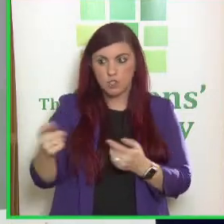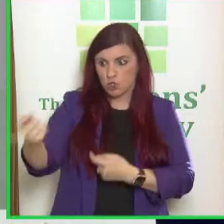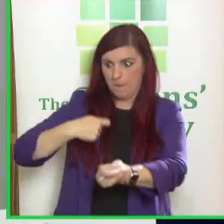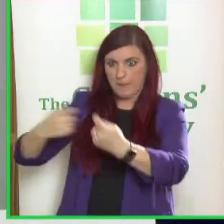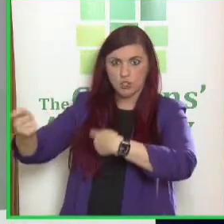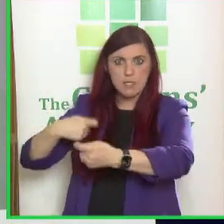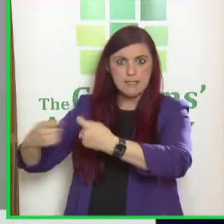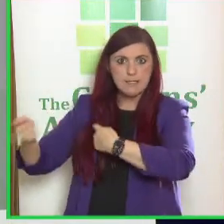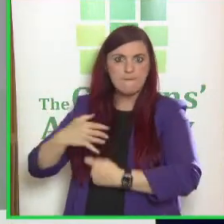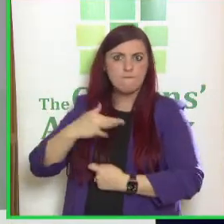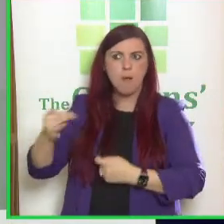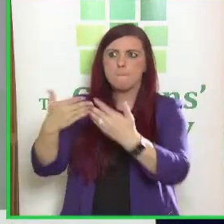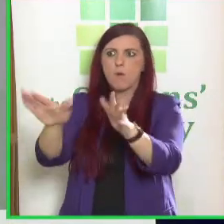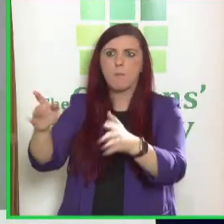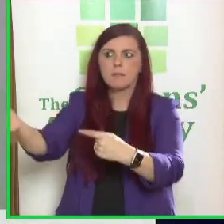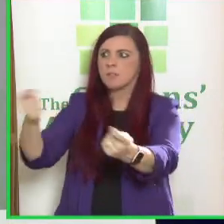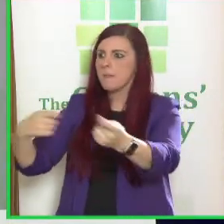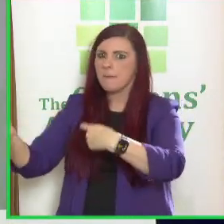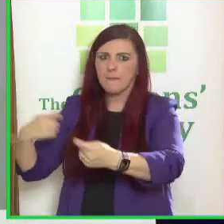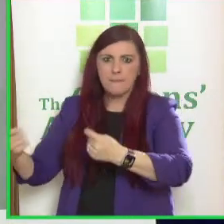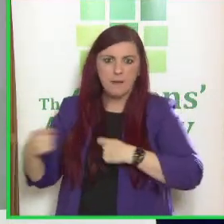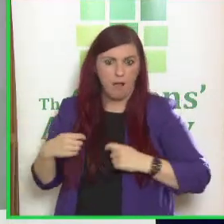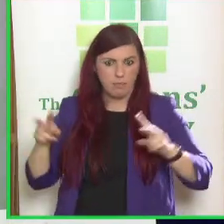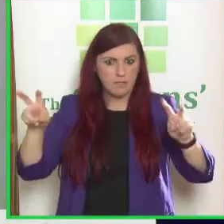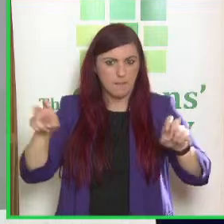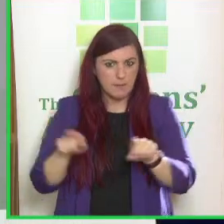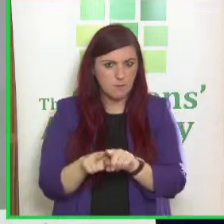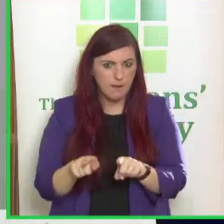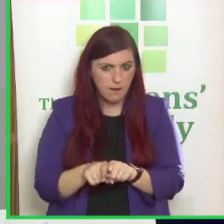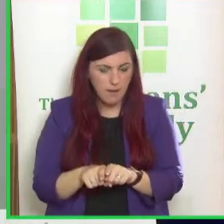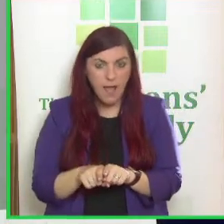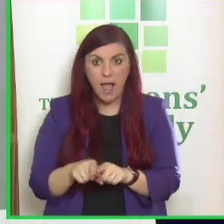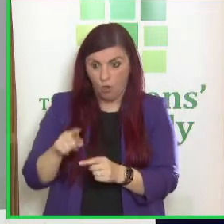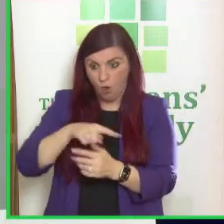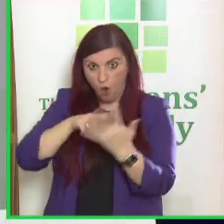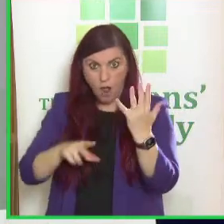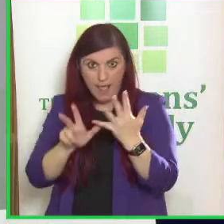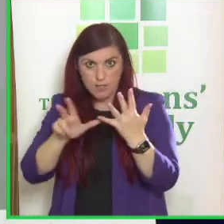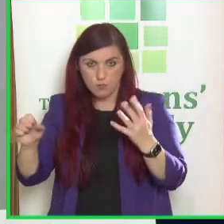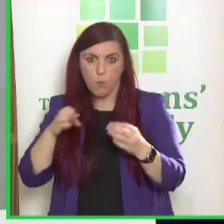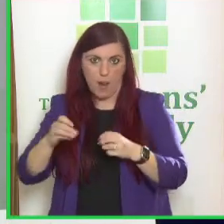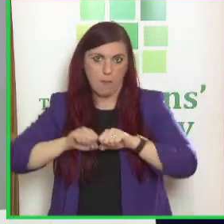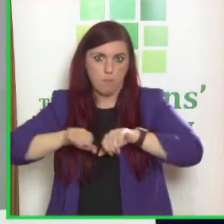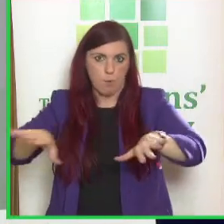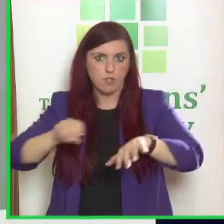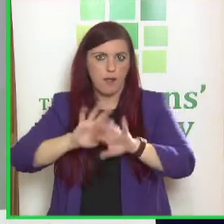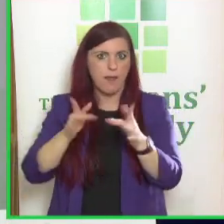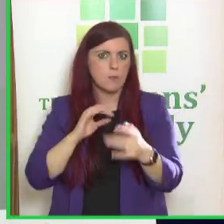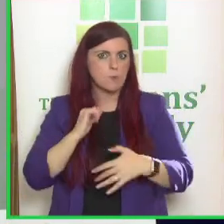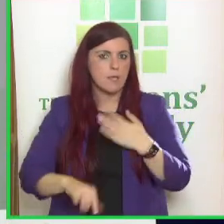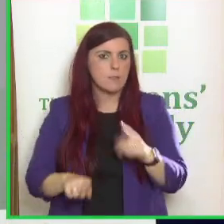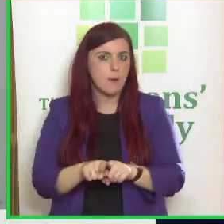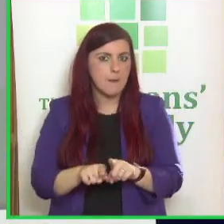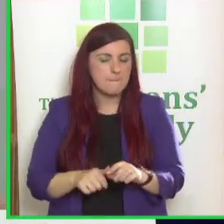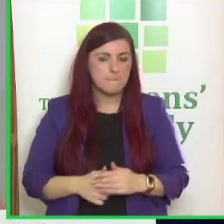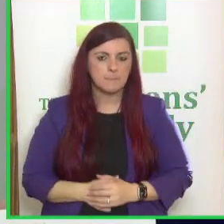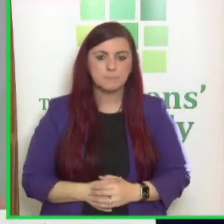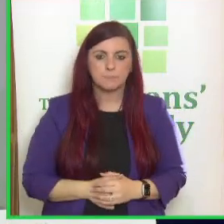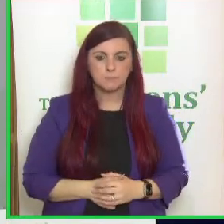submissions from the public submitted to us. I'm very pleased to say they will be published online today as well.